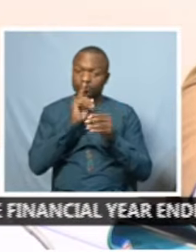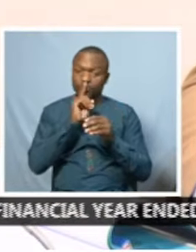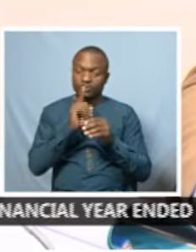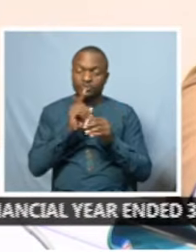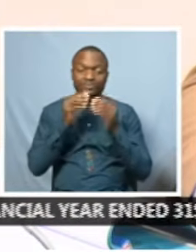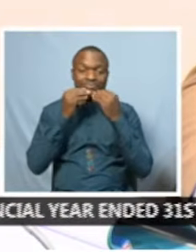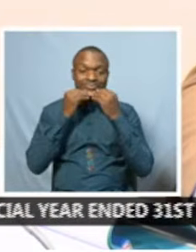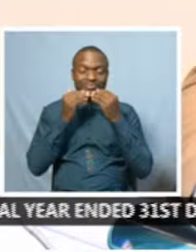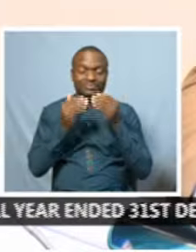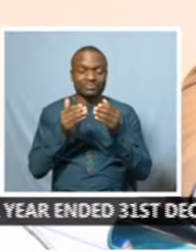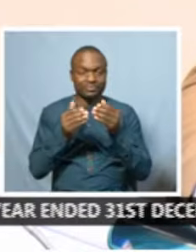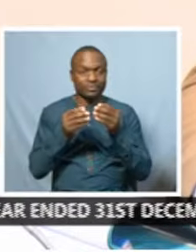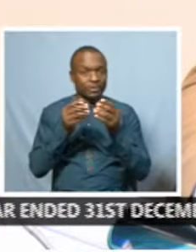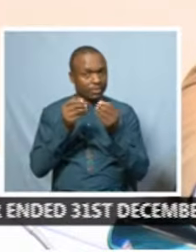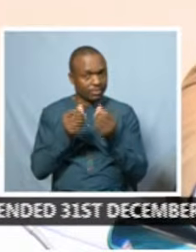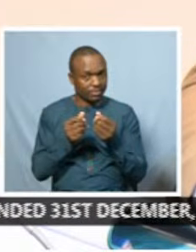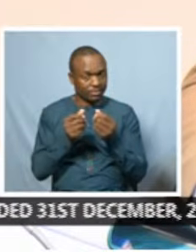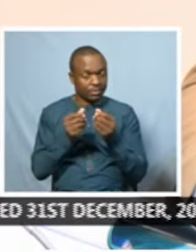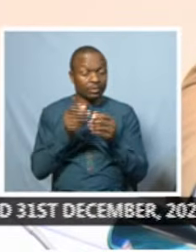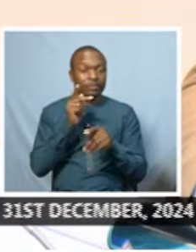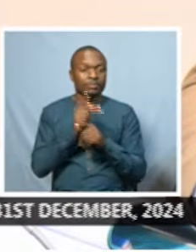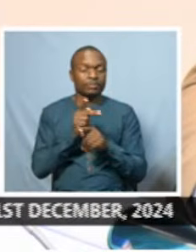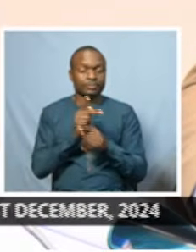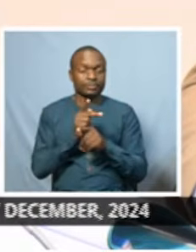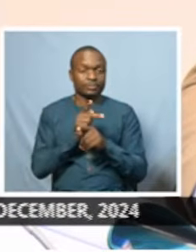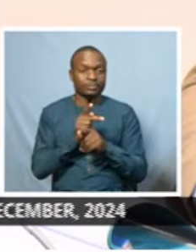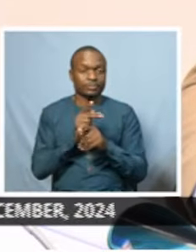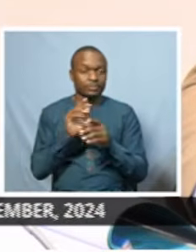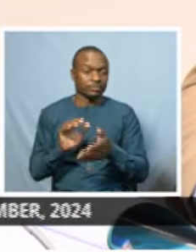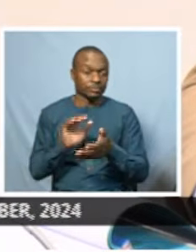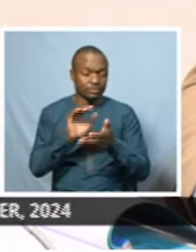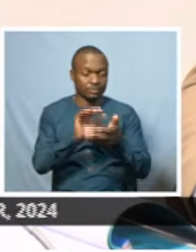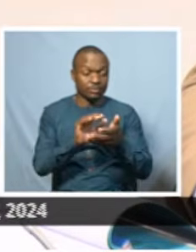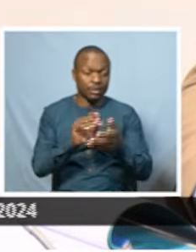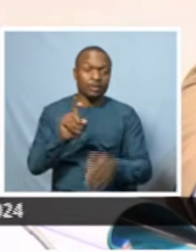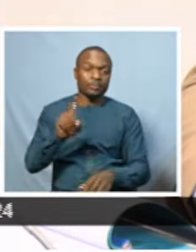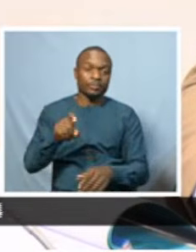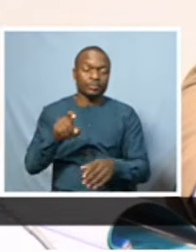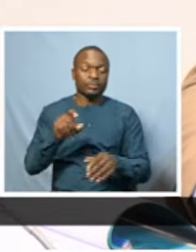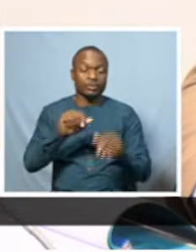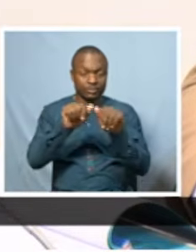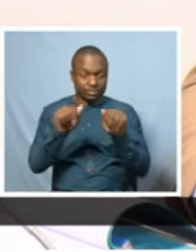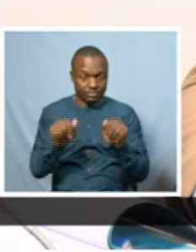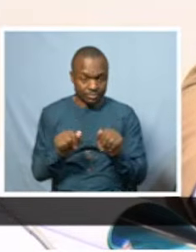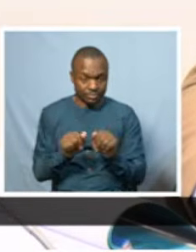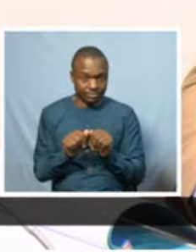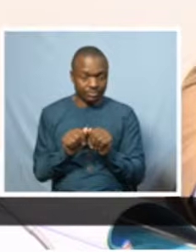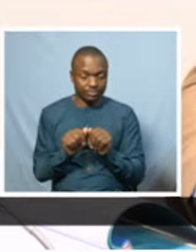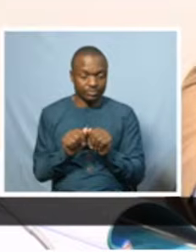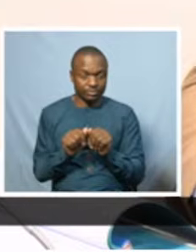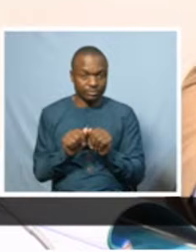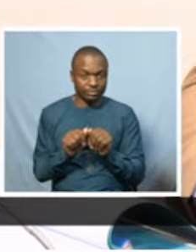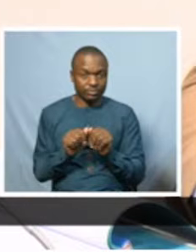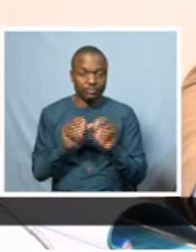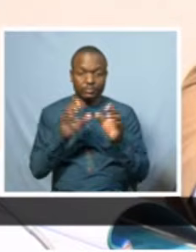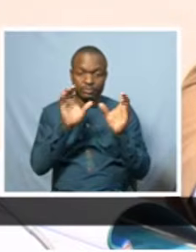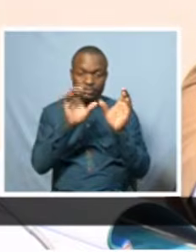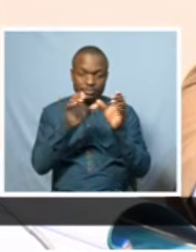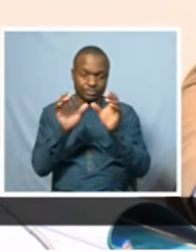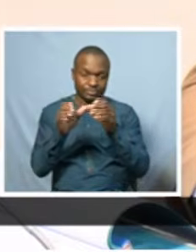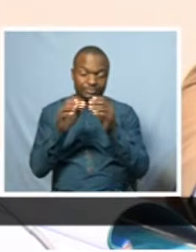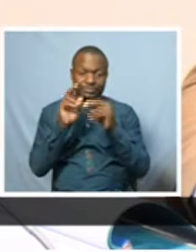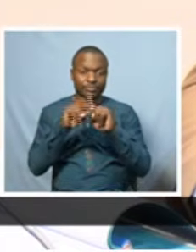are appreciating, and even the money that is being saved is being reallocated to the need areas of the community,